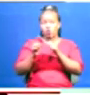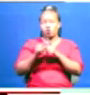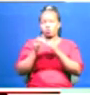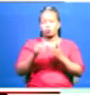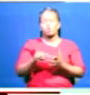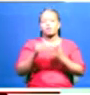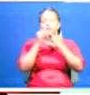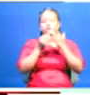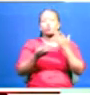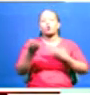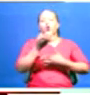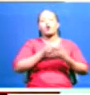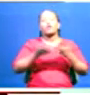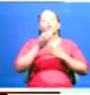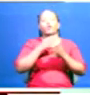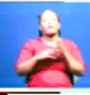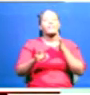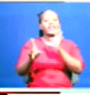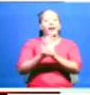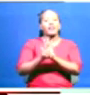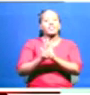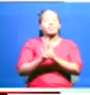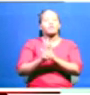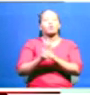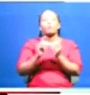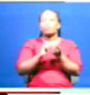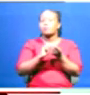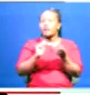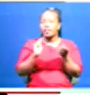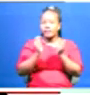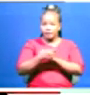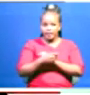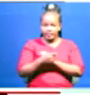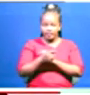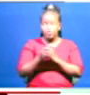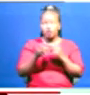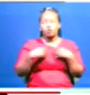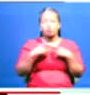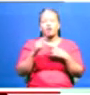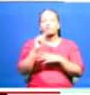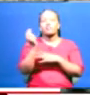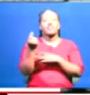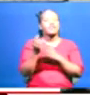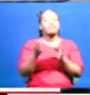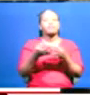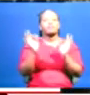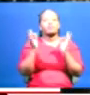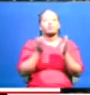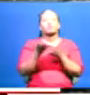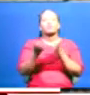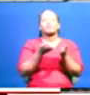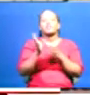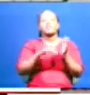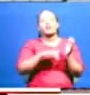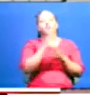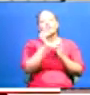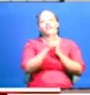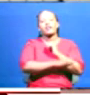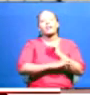Zone Act will also be amended to open up Kenya to the global market. Kenya plans to